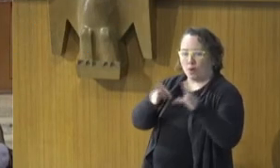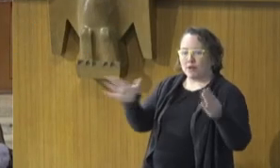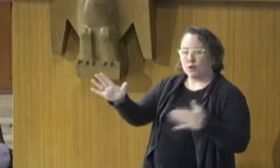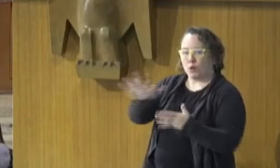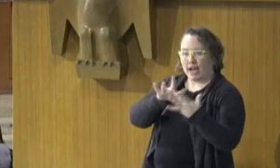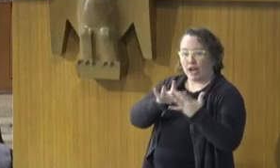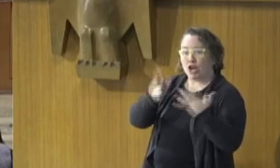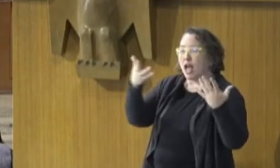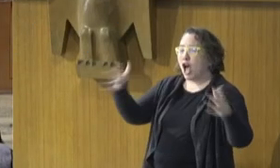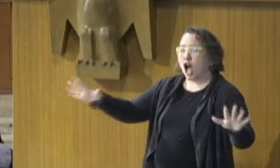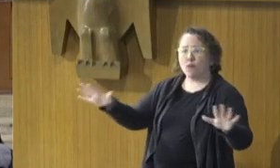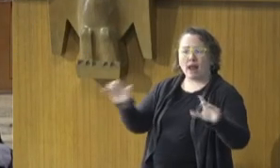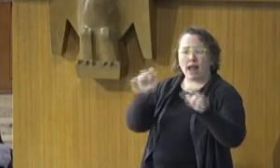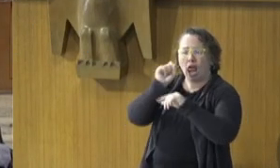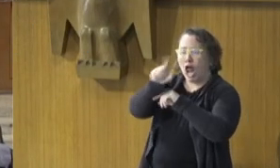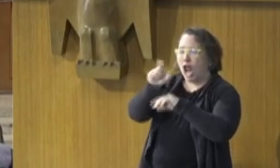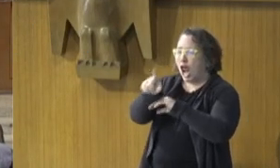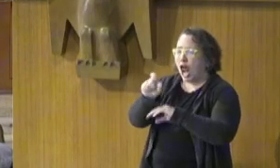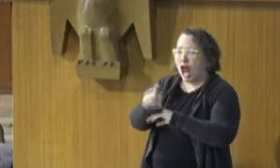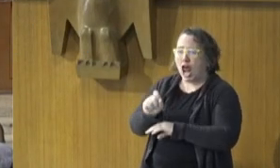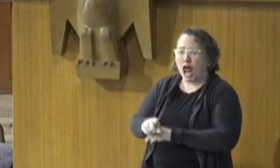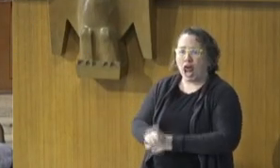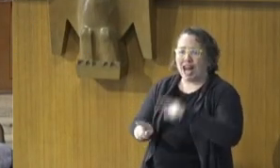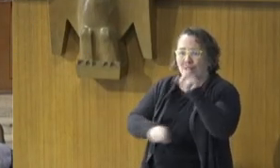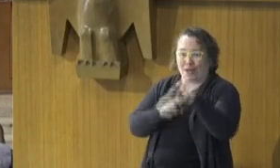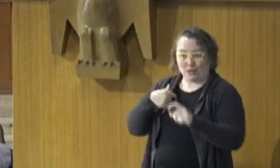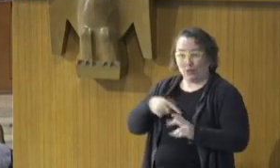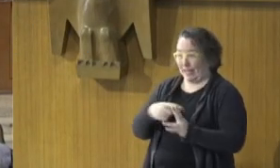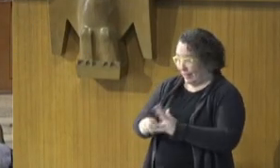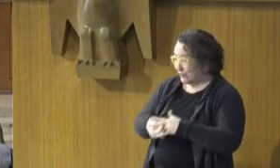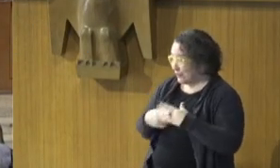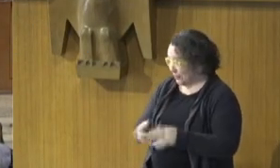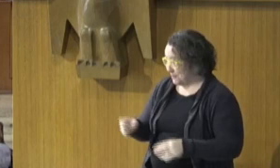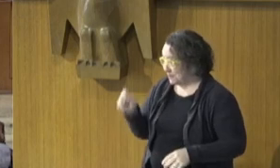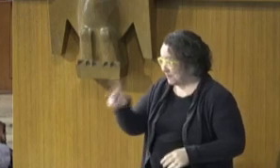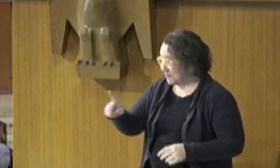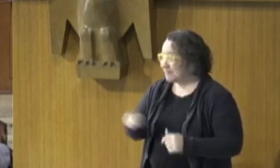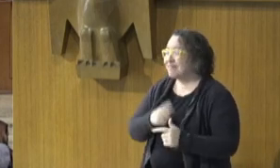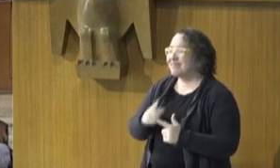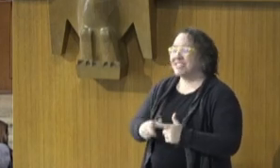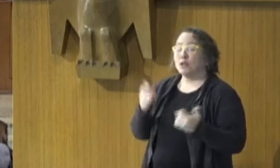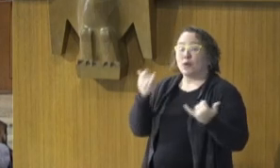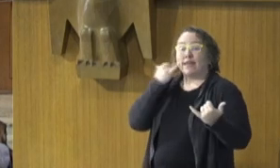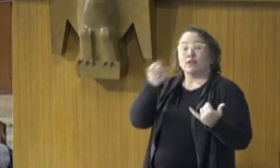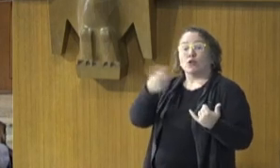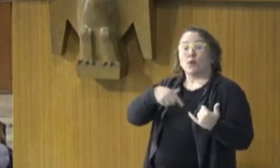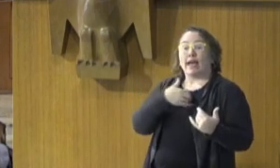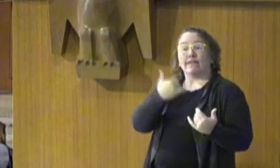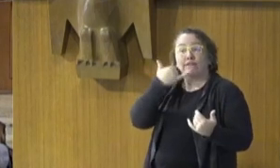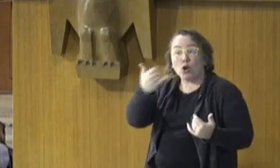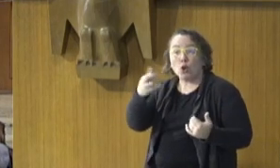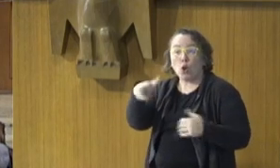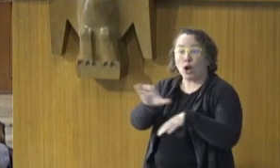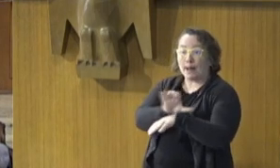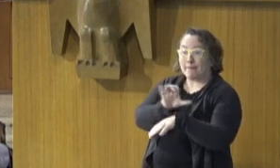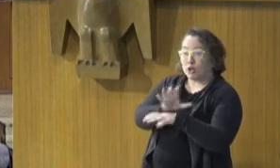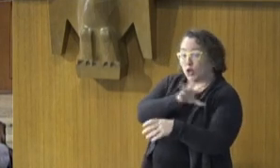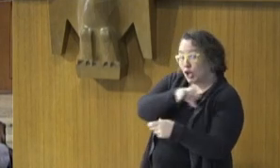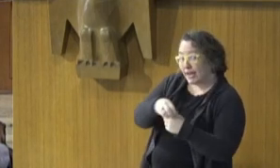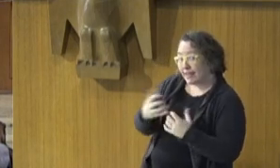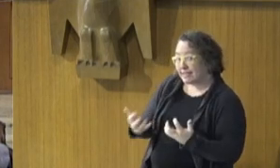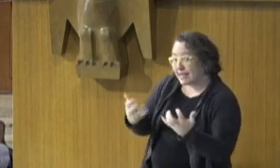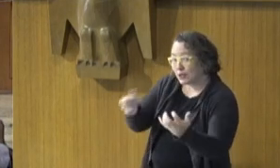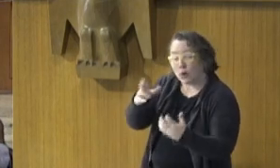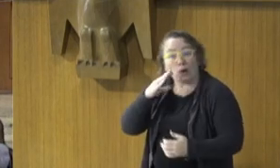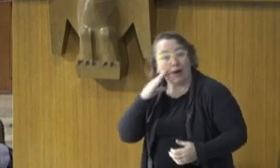A lot of you have already submitted questions already, so we can jump right in. So again, if you've got a phone or a computer here in the sanctuary or at